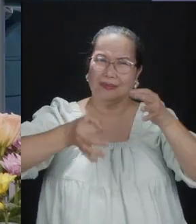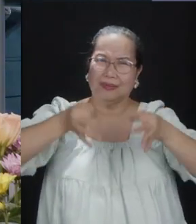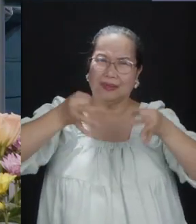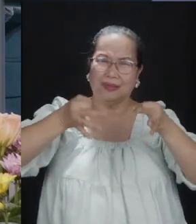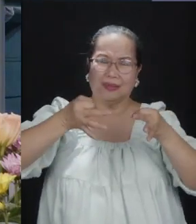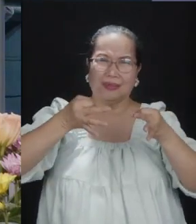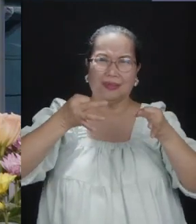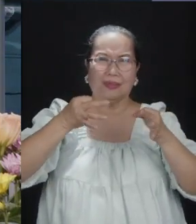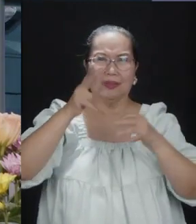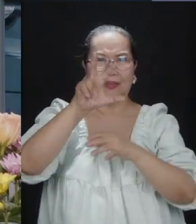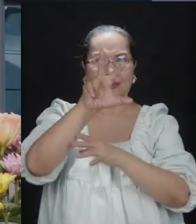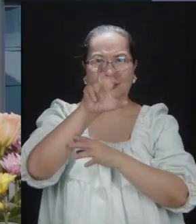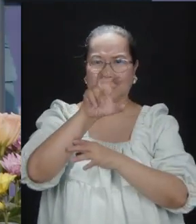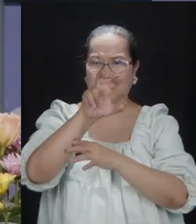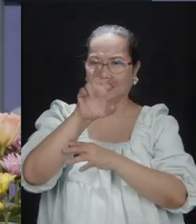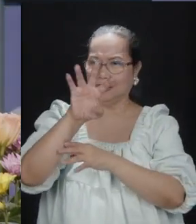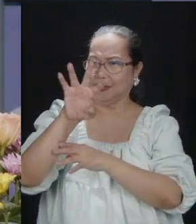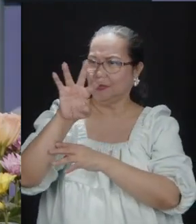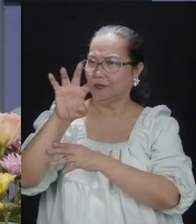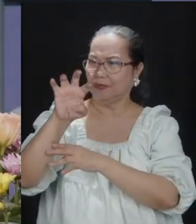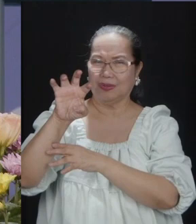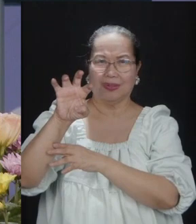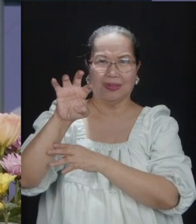was a 300 to 400